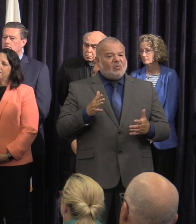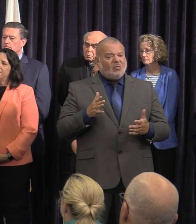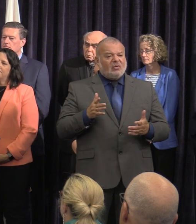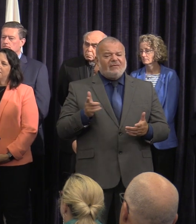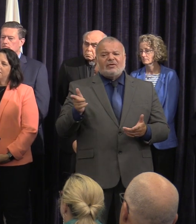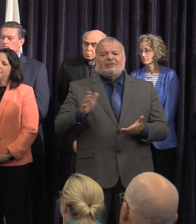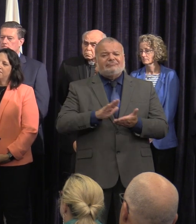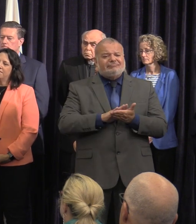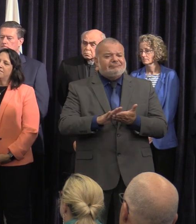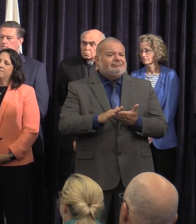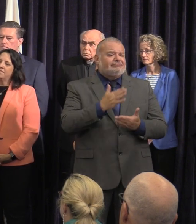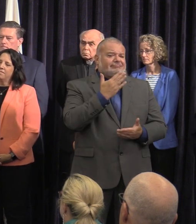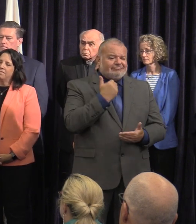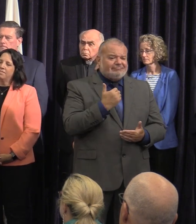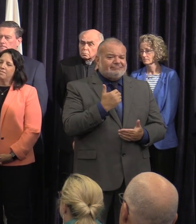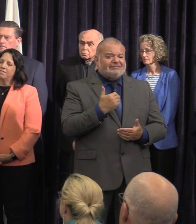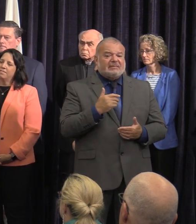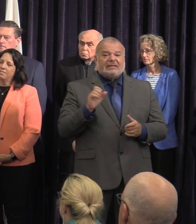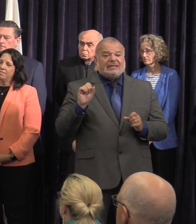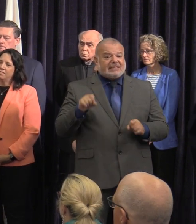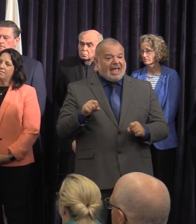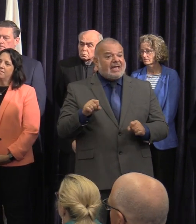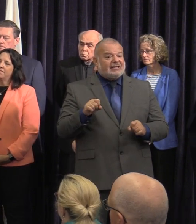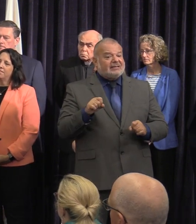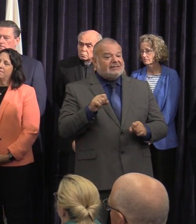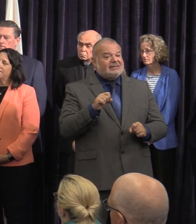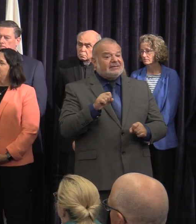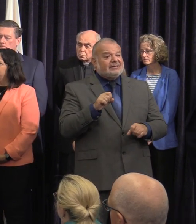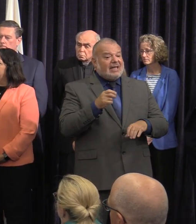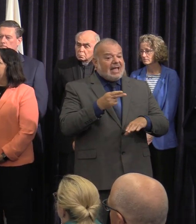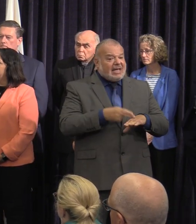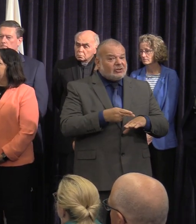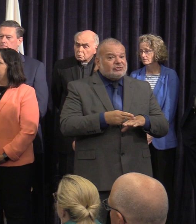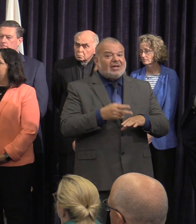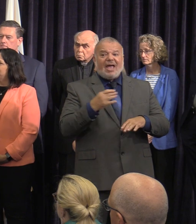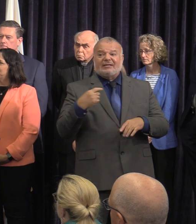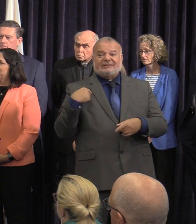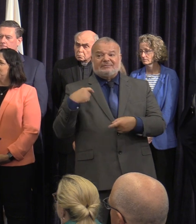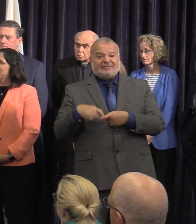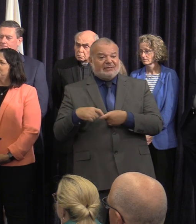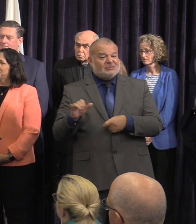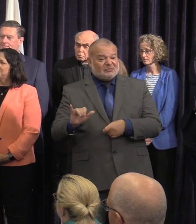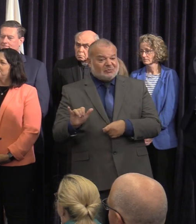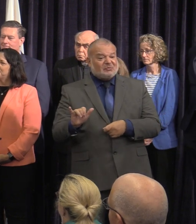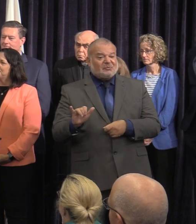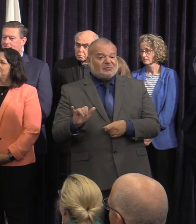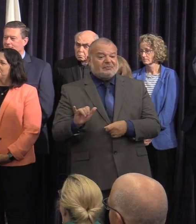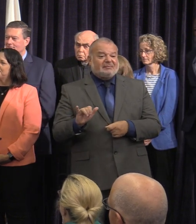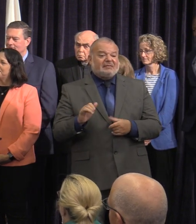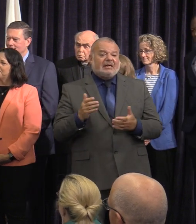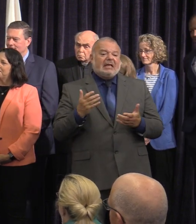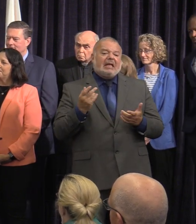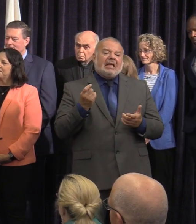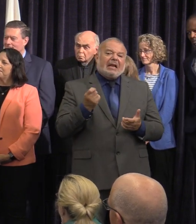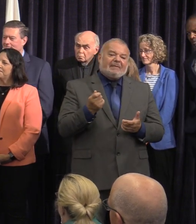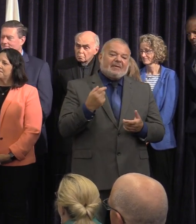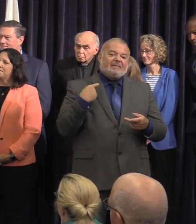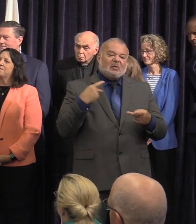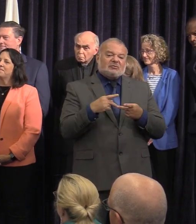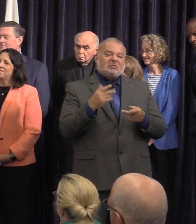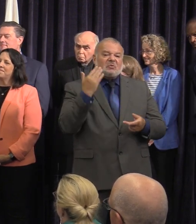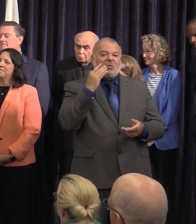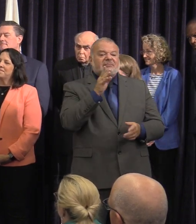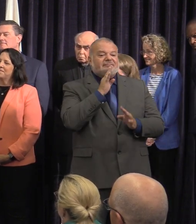speaks Spanish and Haitian, but he's already saying something in Portuguese, something in English, so I know he's gonna